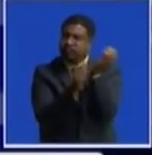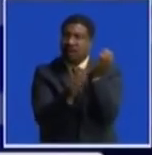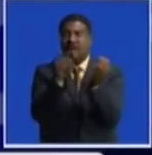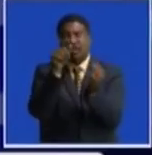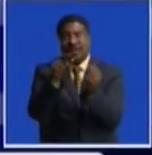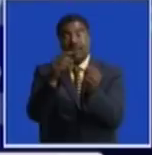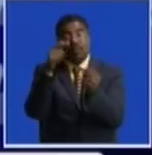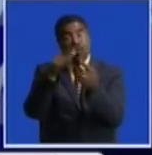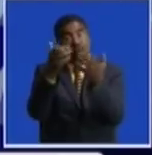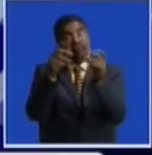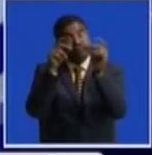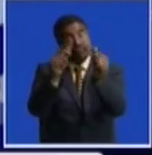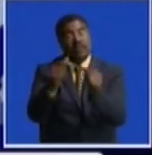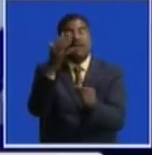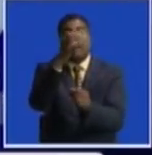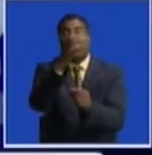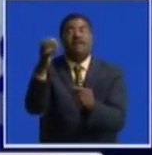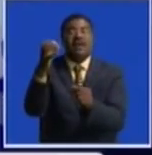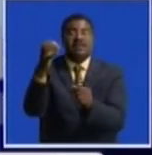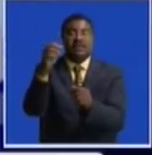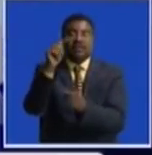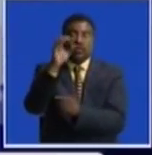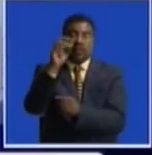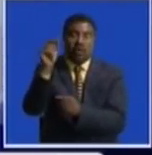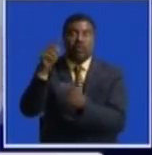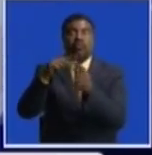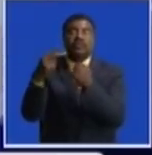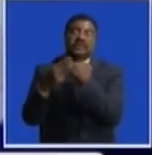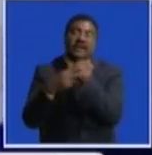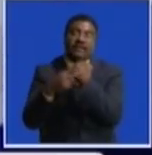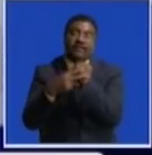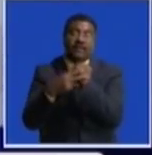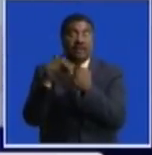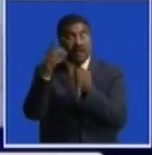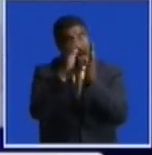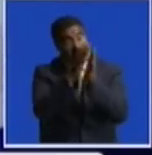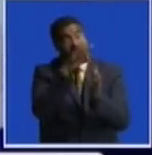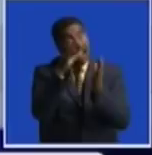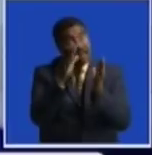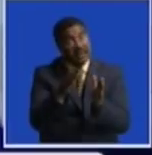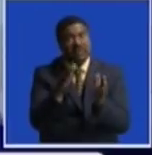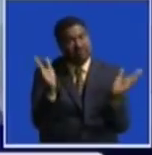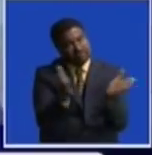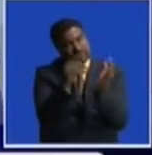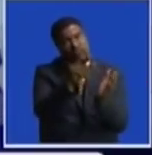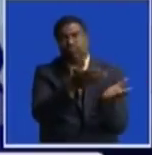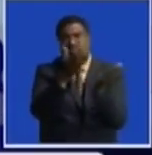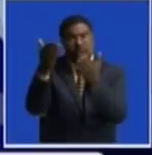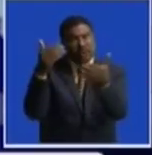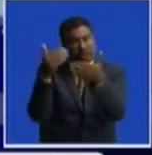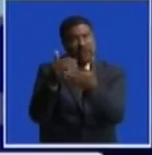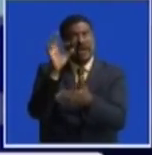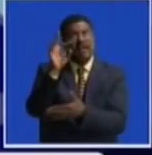metric tons strategic reserves. Mr. Semachela has since urged farmers to continue taking their maize to the nearest FRA